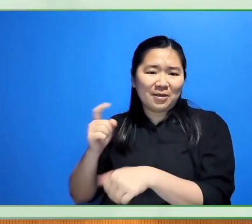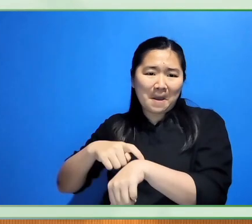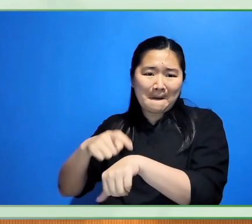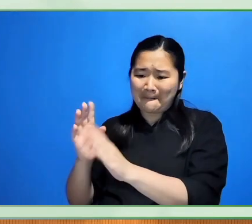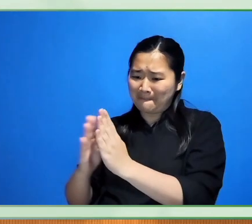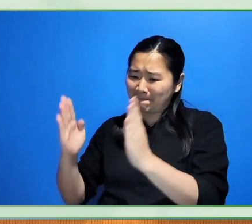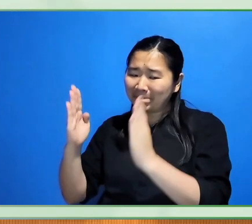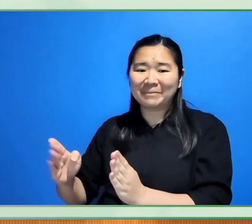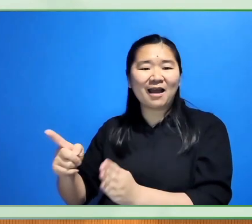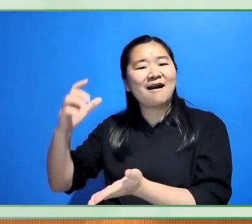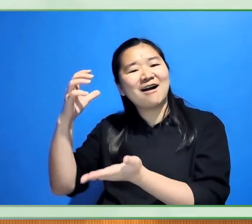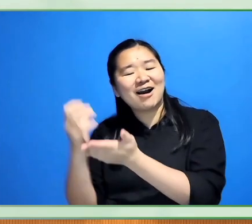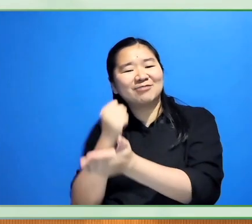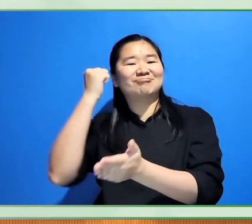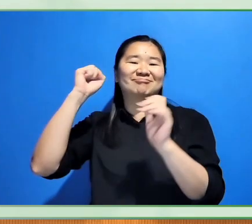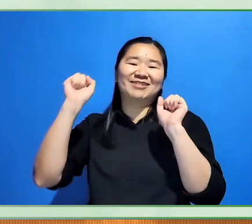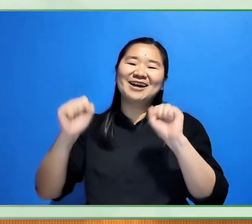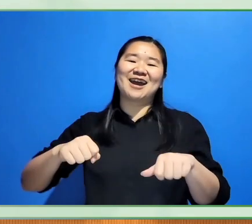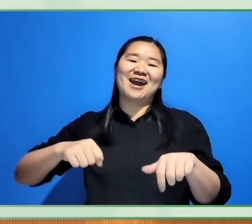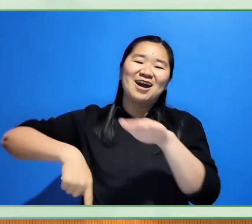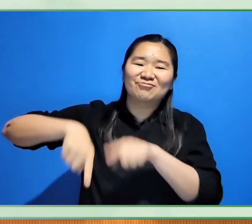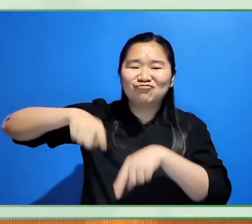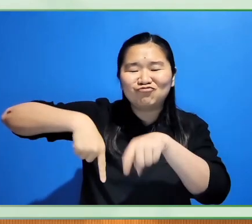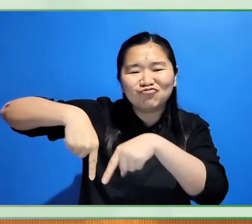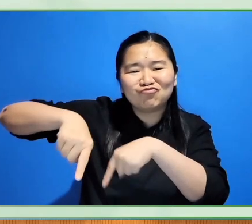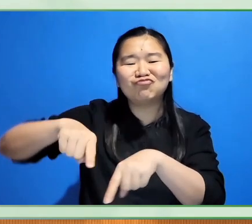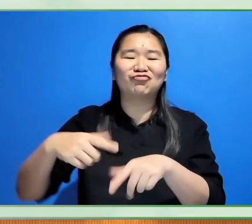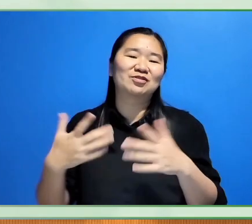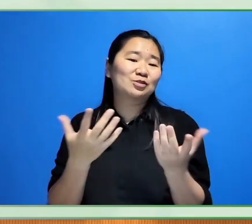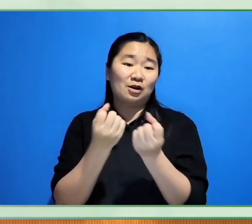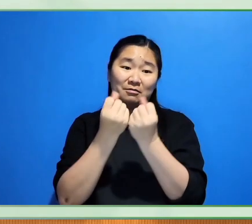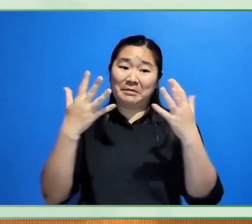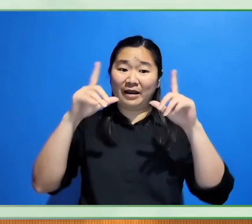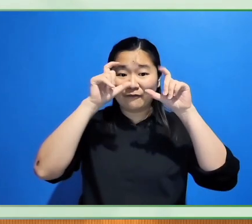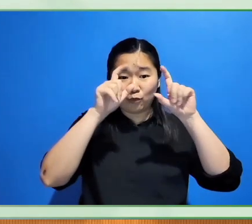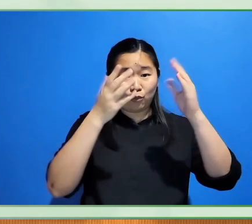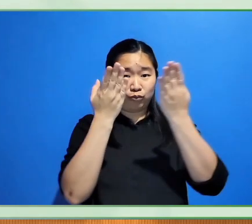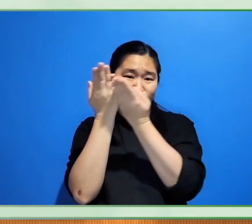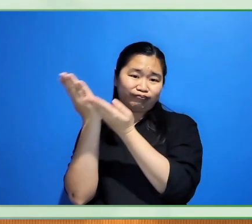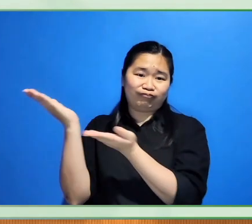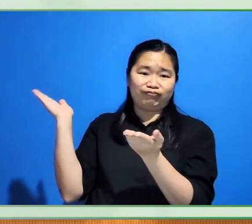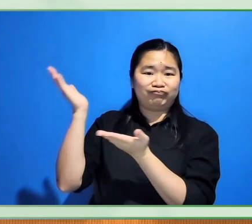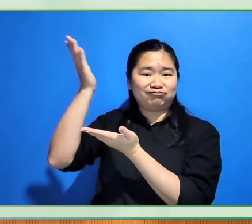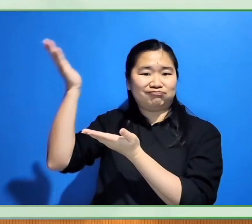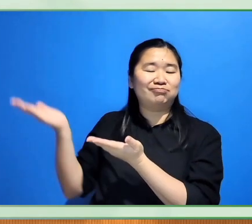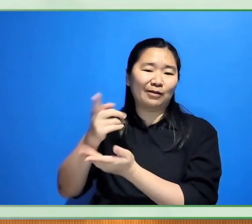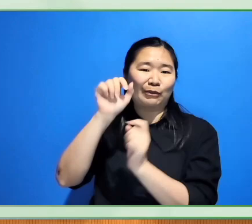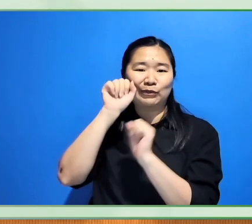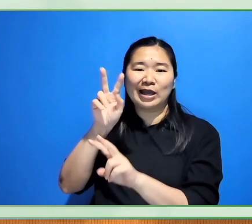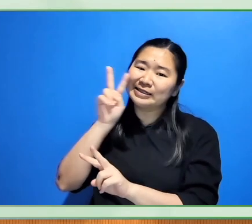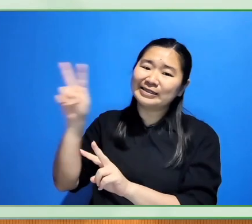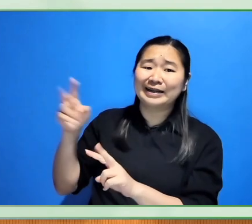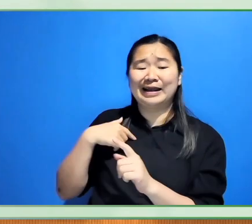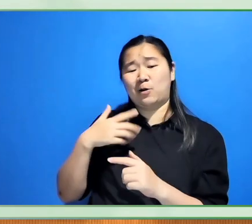much for listening to me speak about pentamedical recycling, and we hope to do so much more in the future. Thank